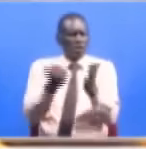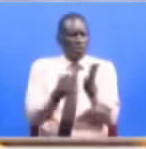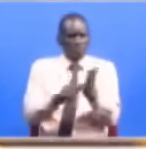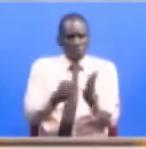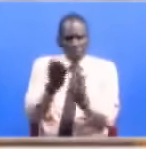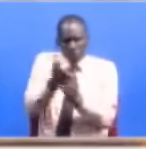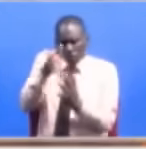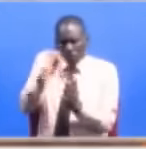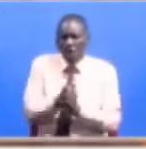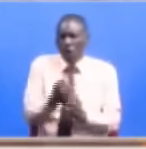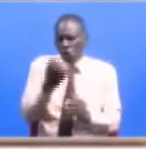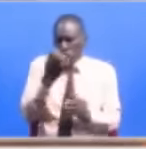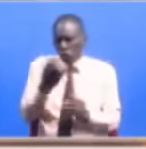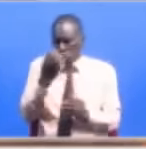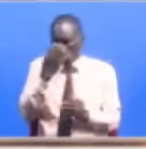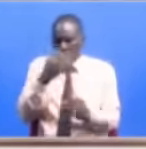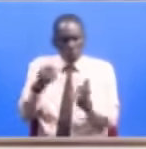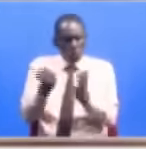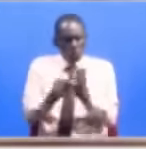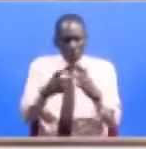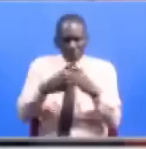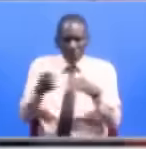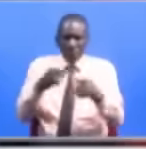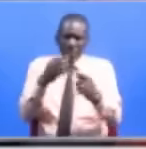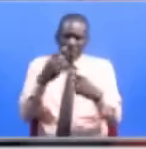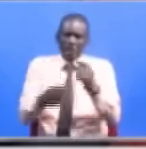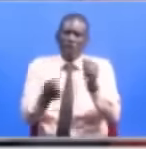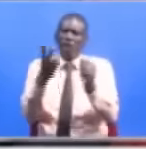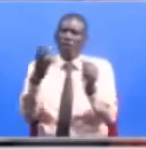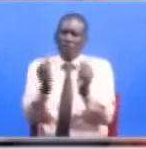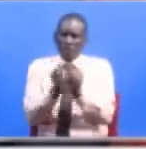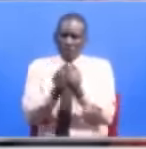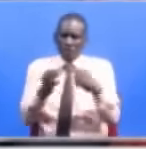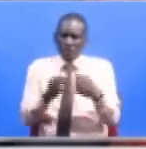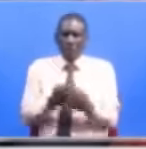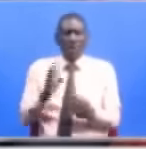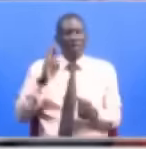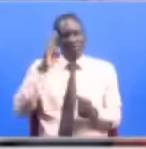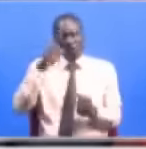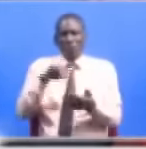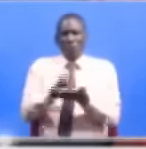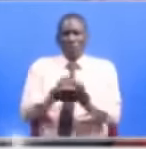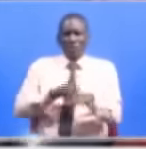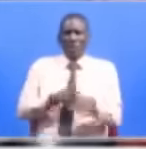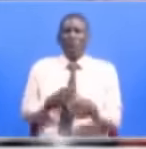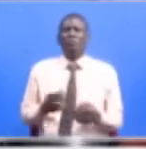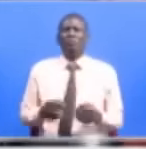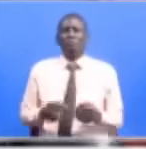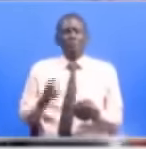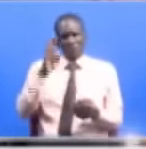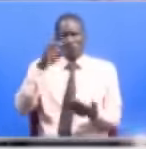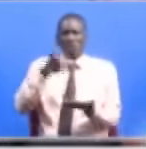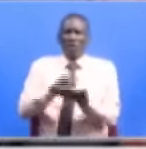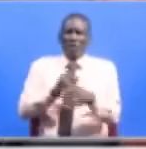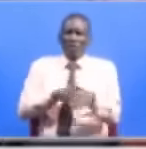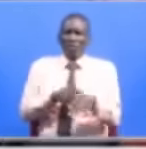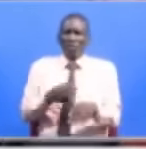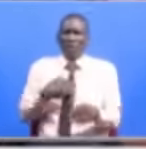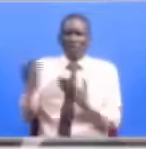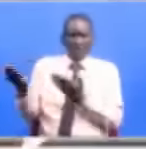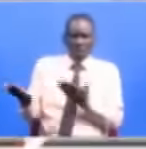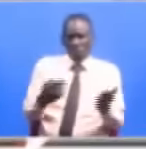kilingia mchanga mwaka wa 2018. The reason was then that I had brought